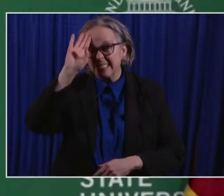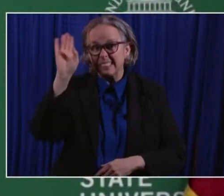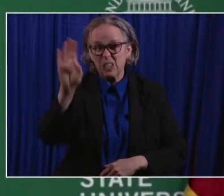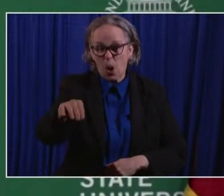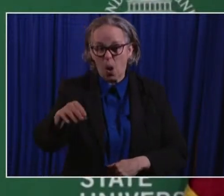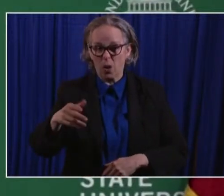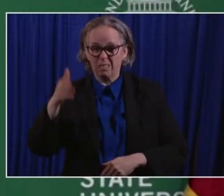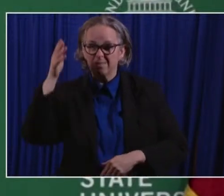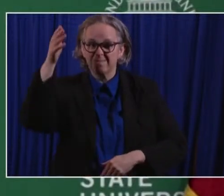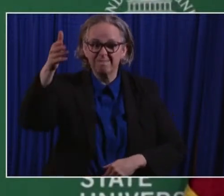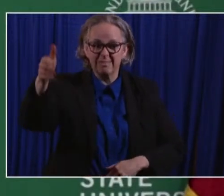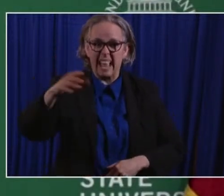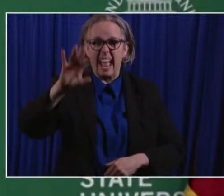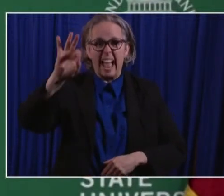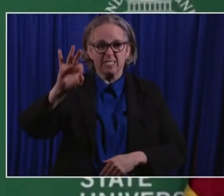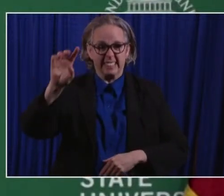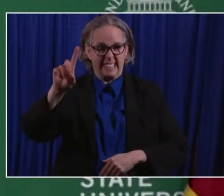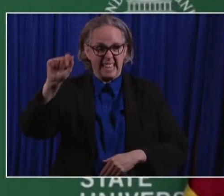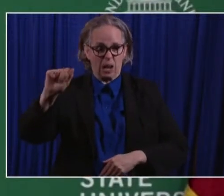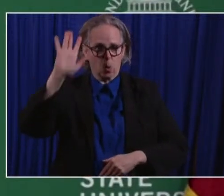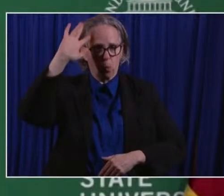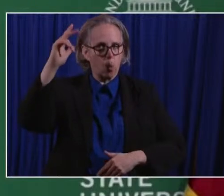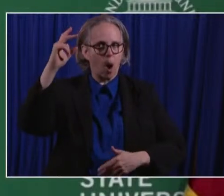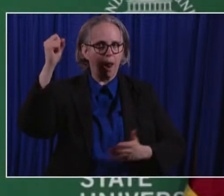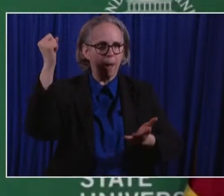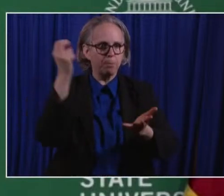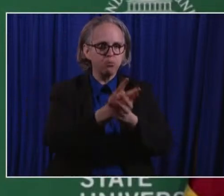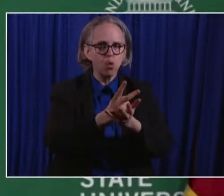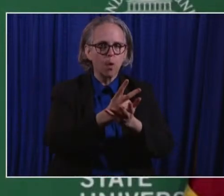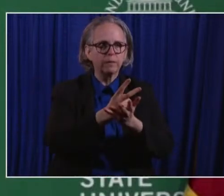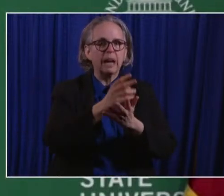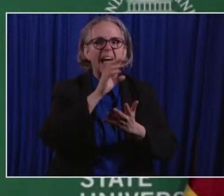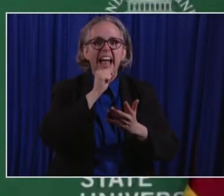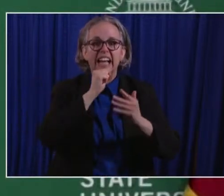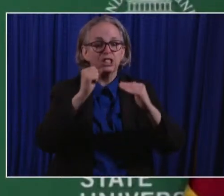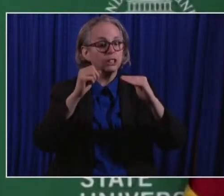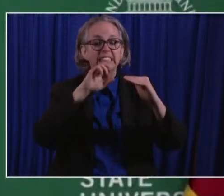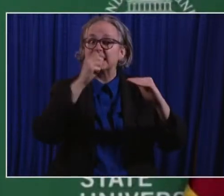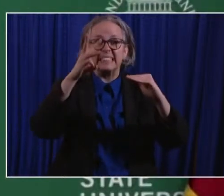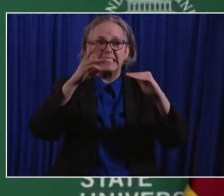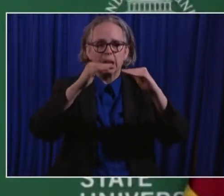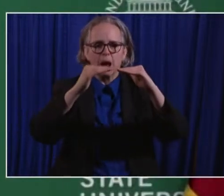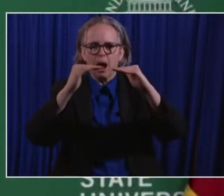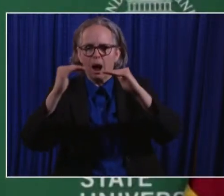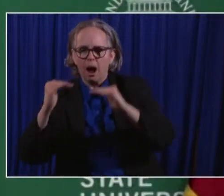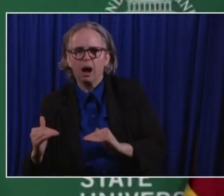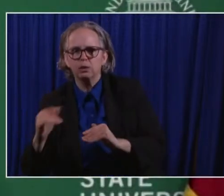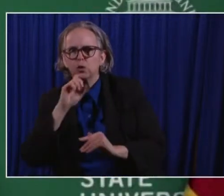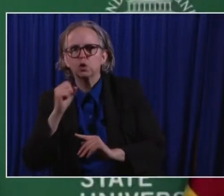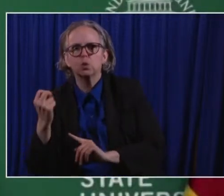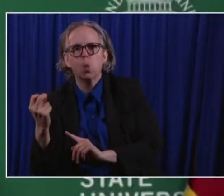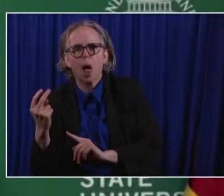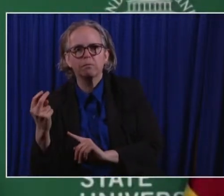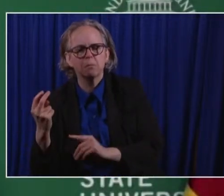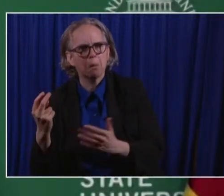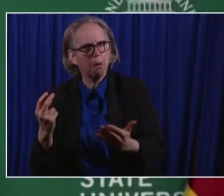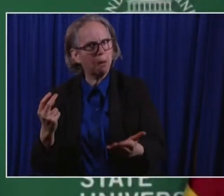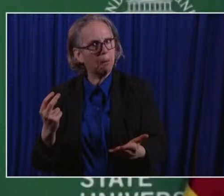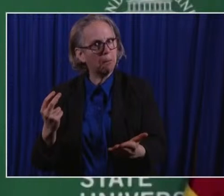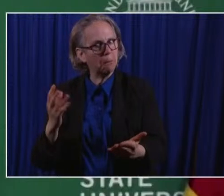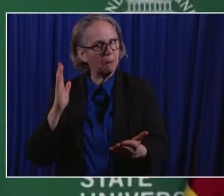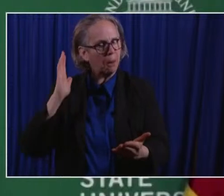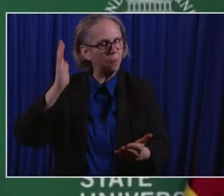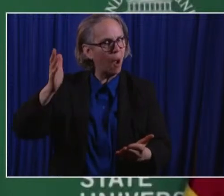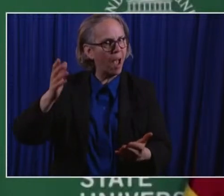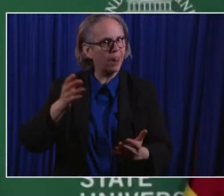be eligible to be vaccinated. So by changing our health order, which we are doing today, these young